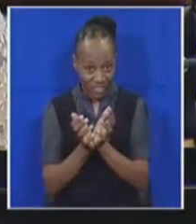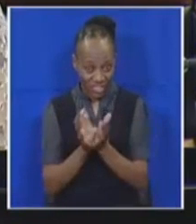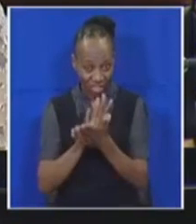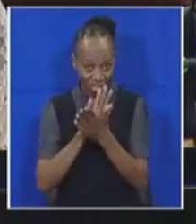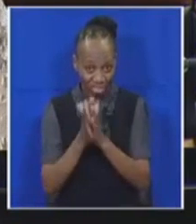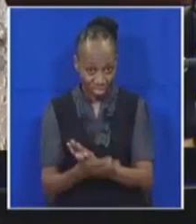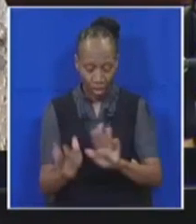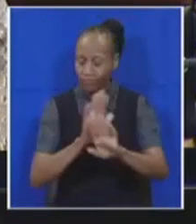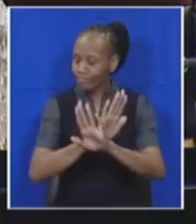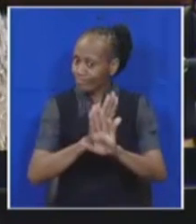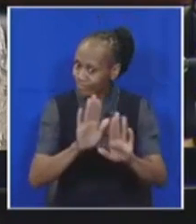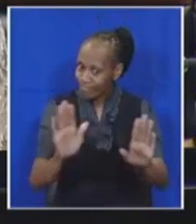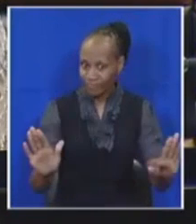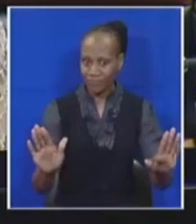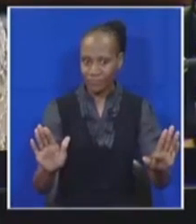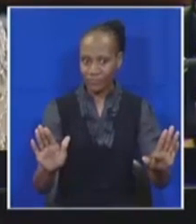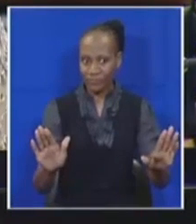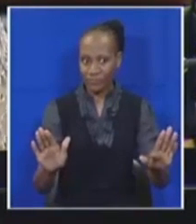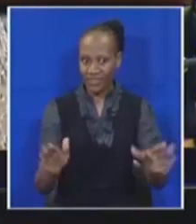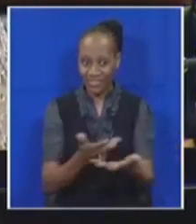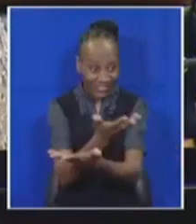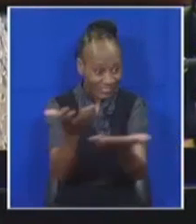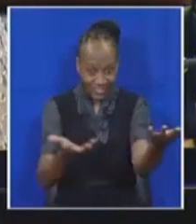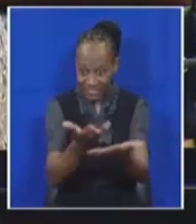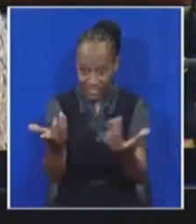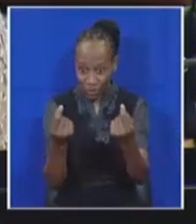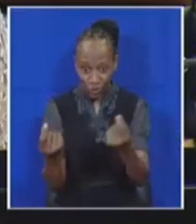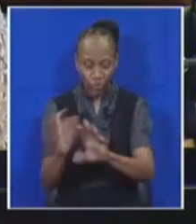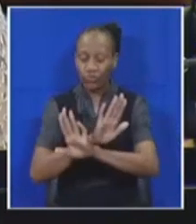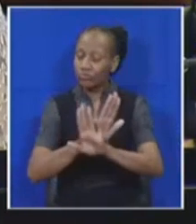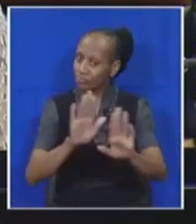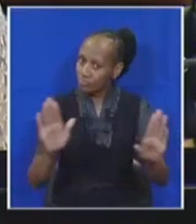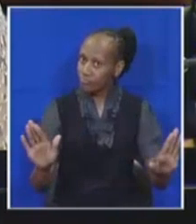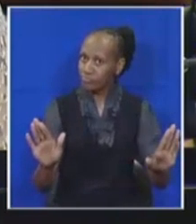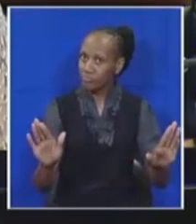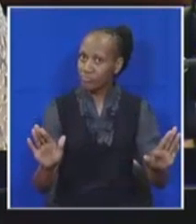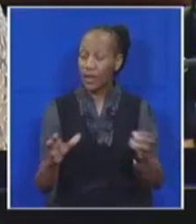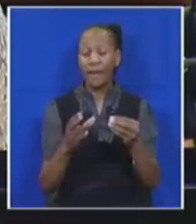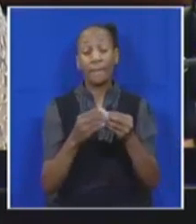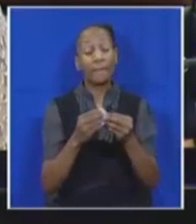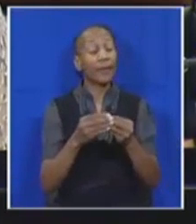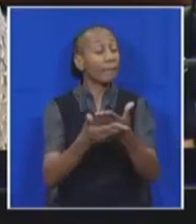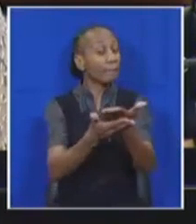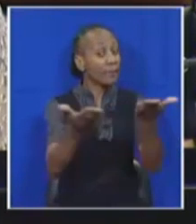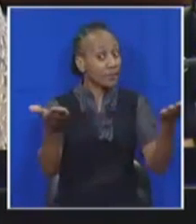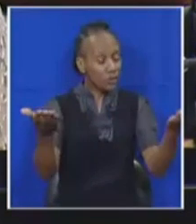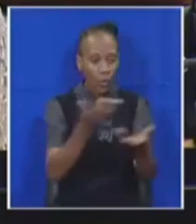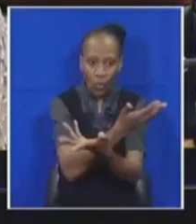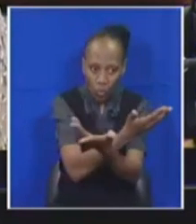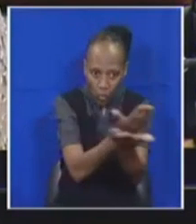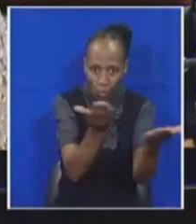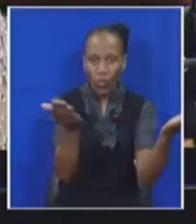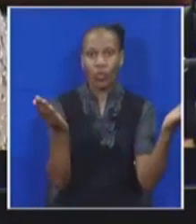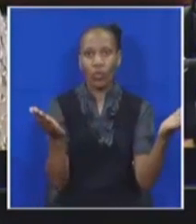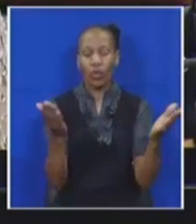not reduce this house, all of you, to this chaos you are causing. Honorable members, all of you who